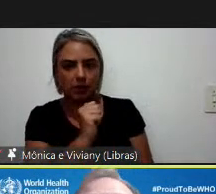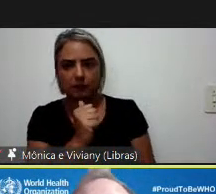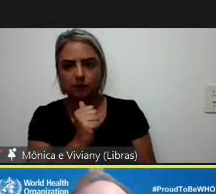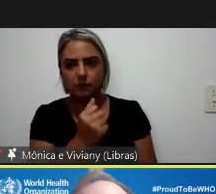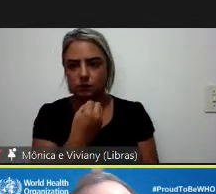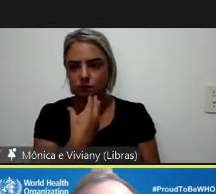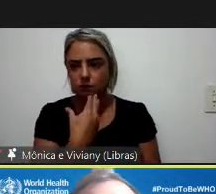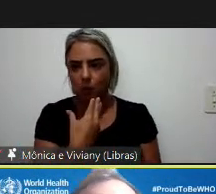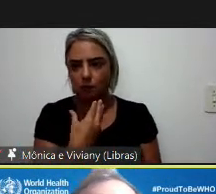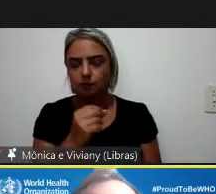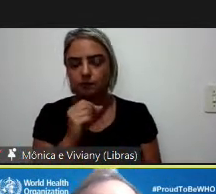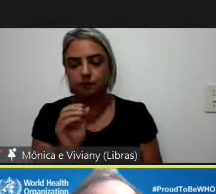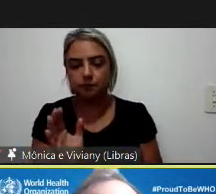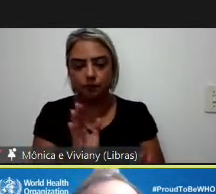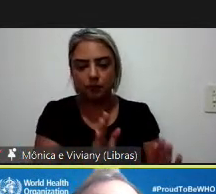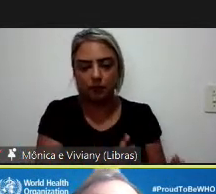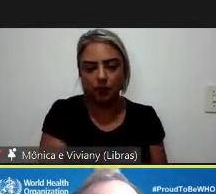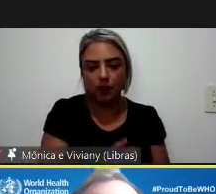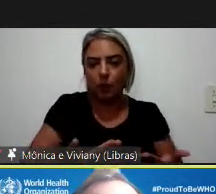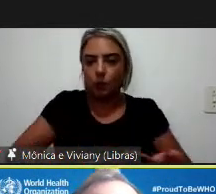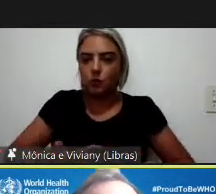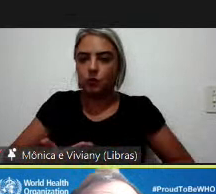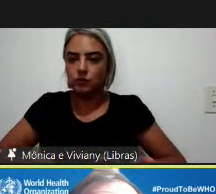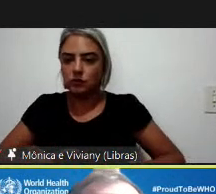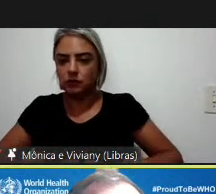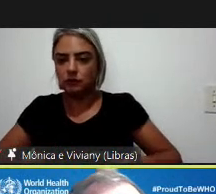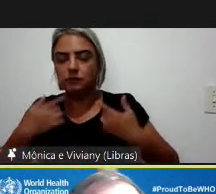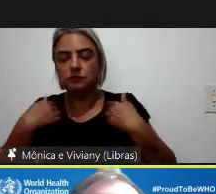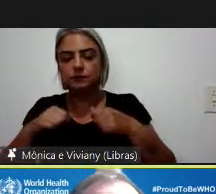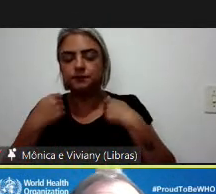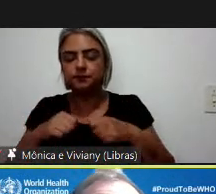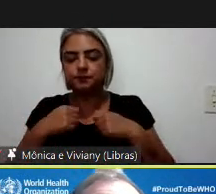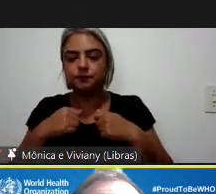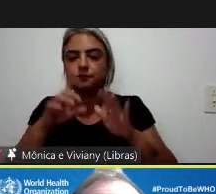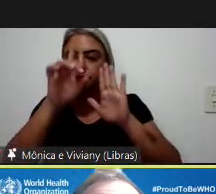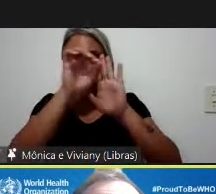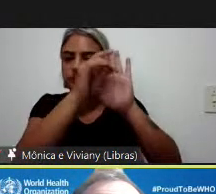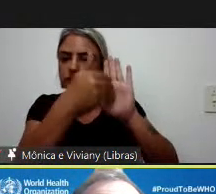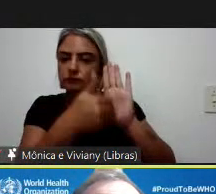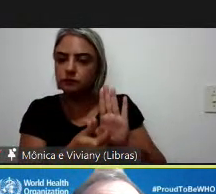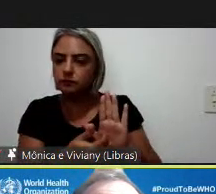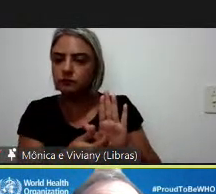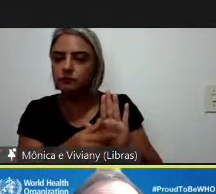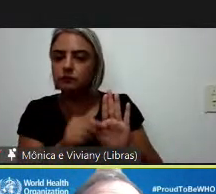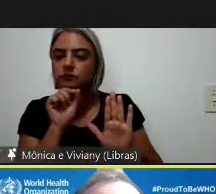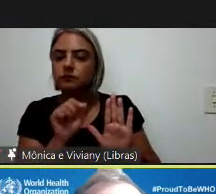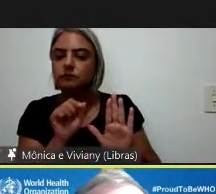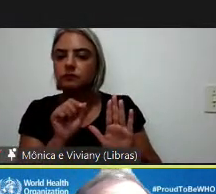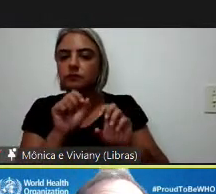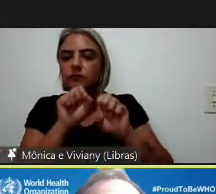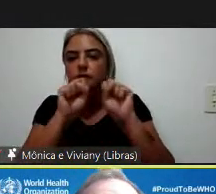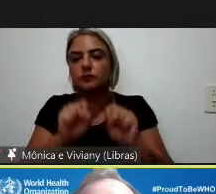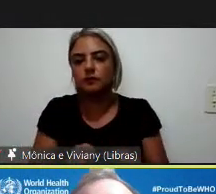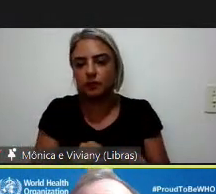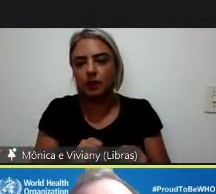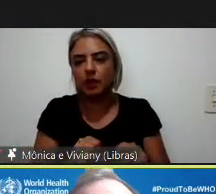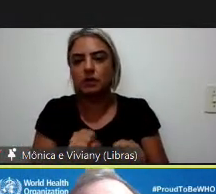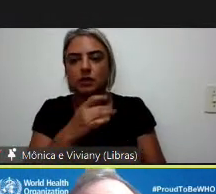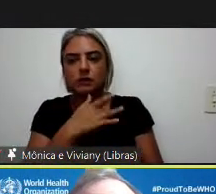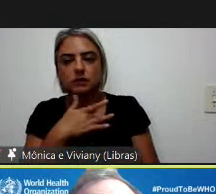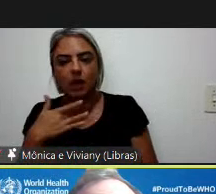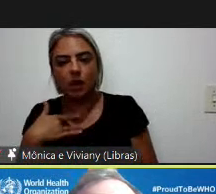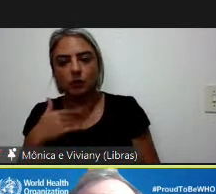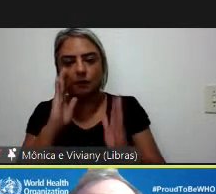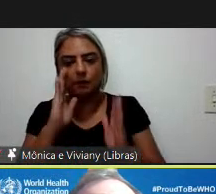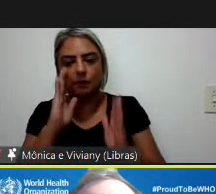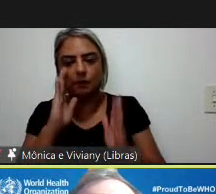the service standard needs to be defined across the health system blocks. Sustainable and